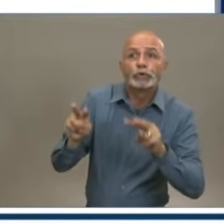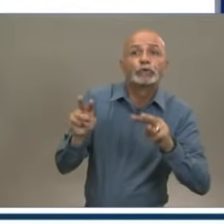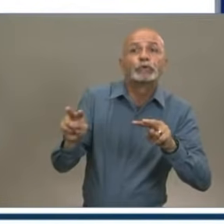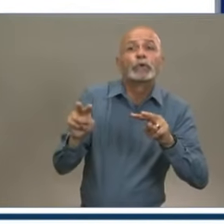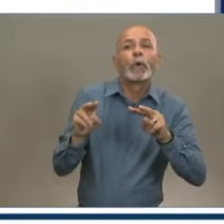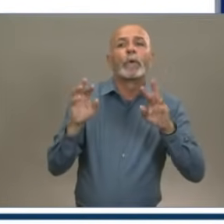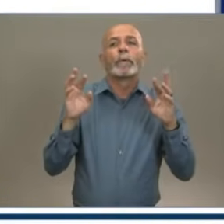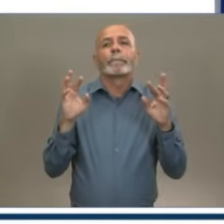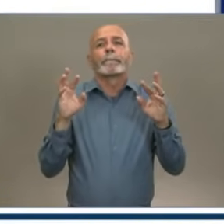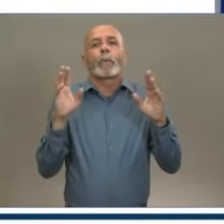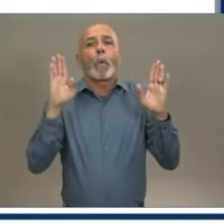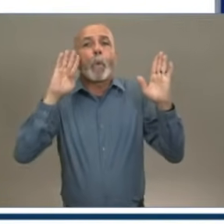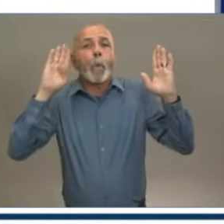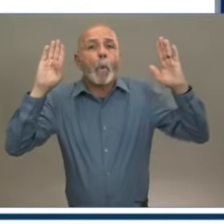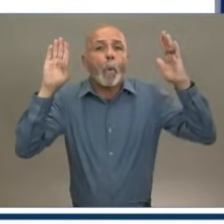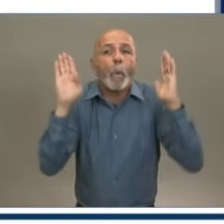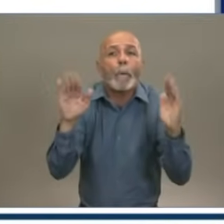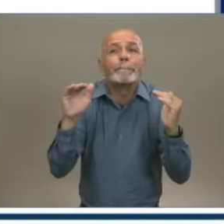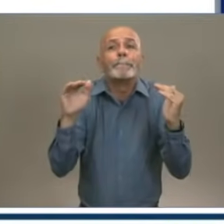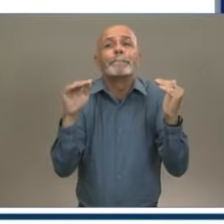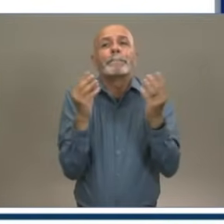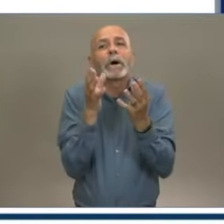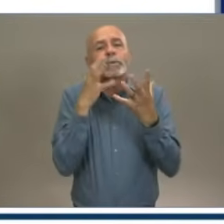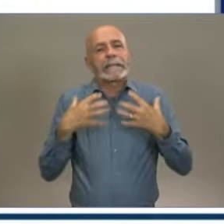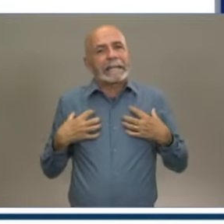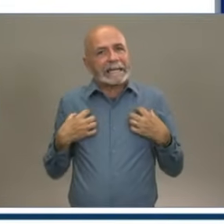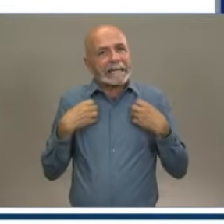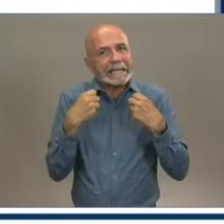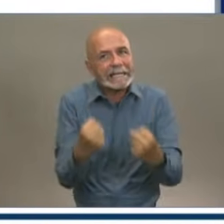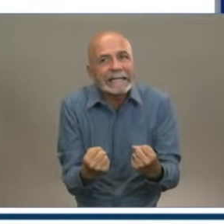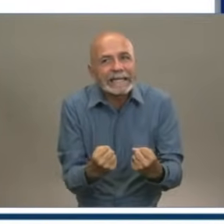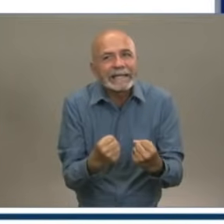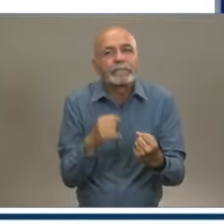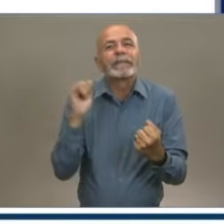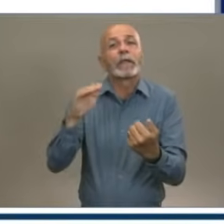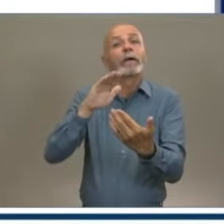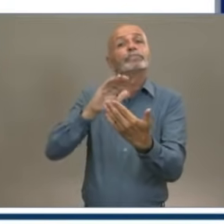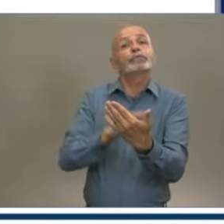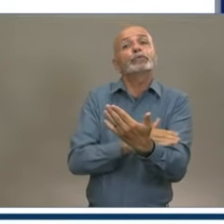their communities by getting the vaccine. The music video was shot in